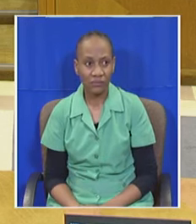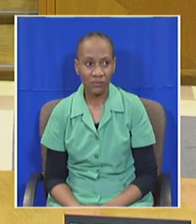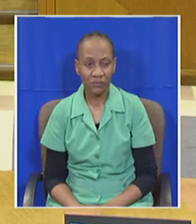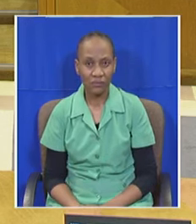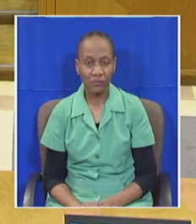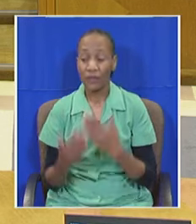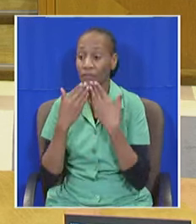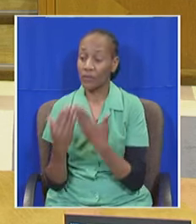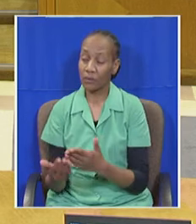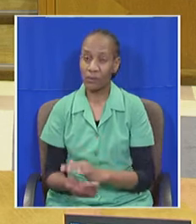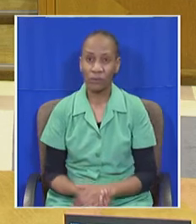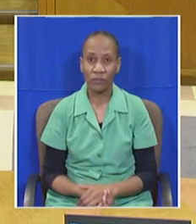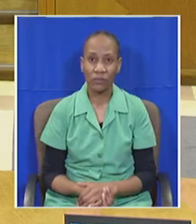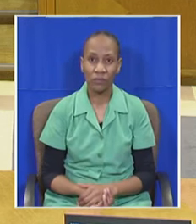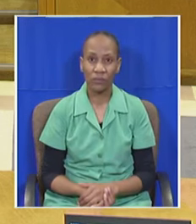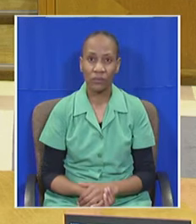Thank you.